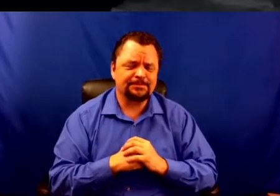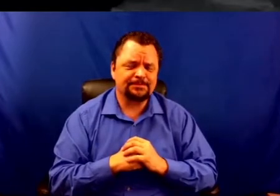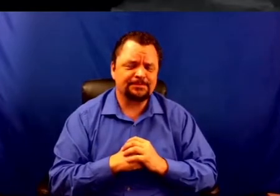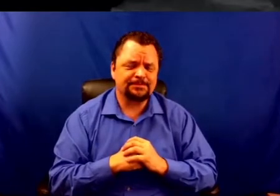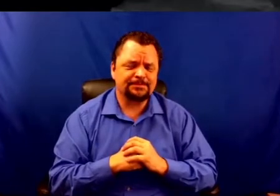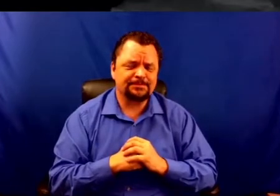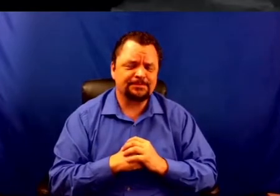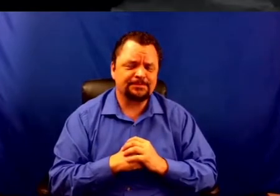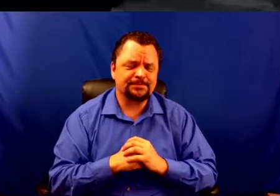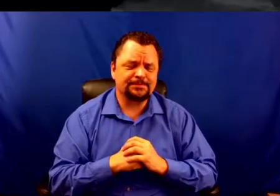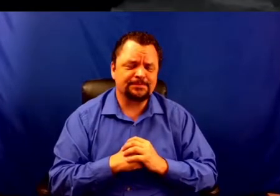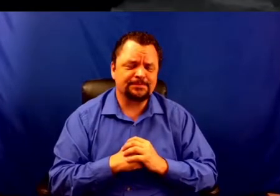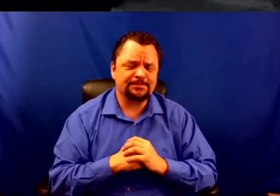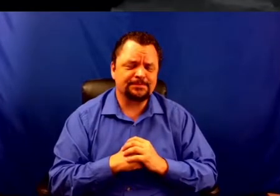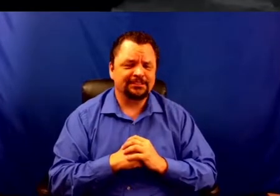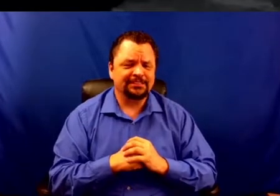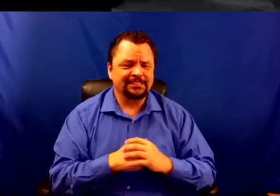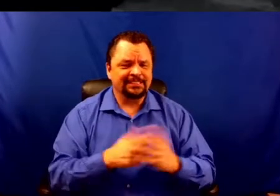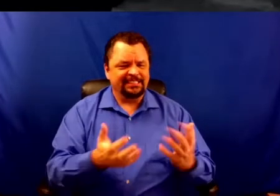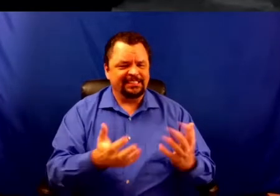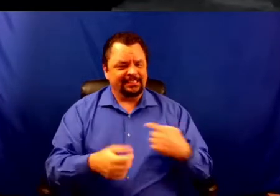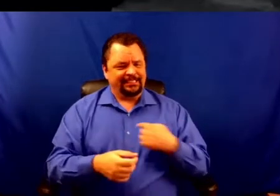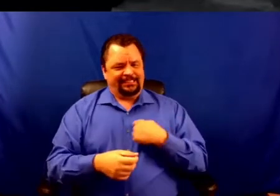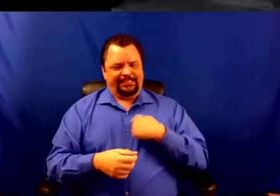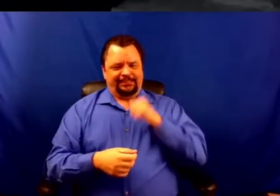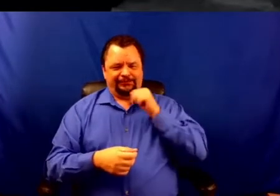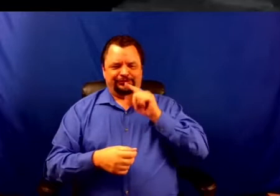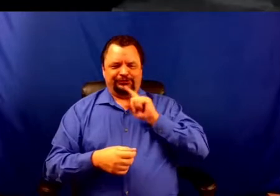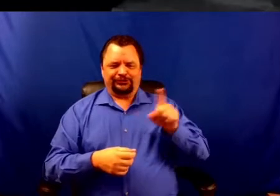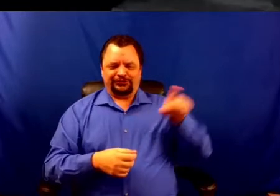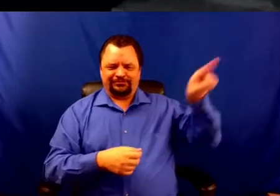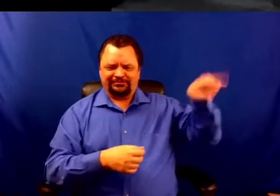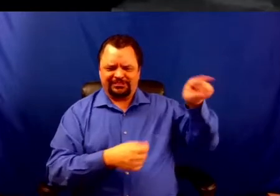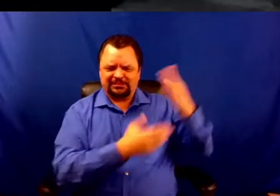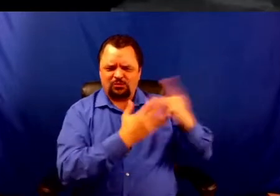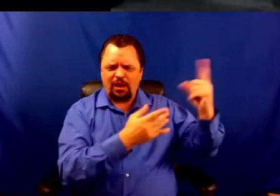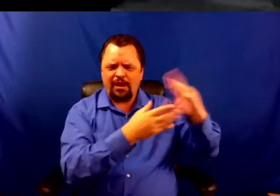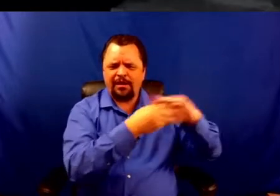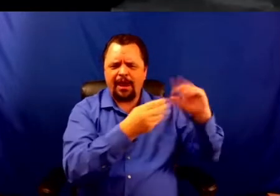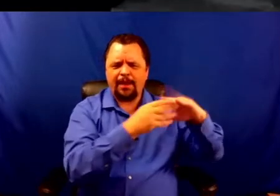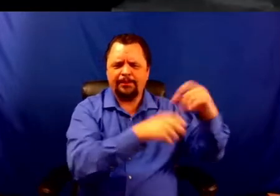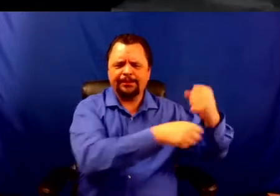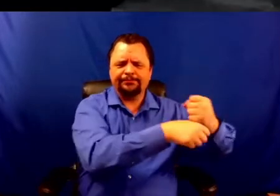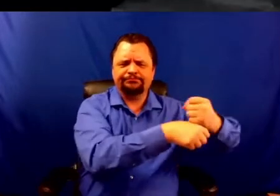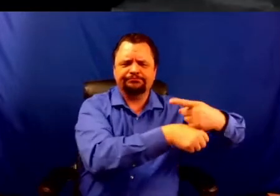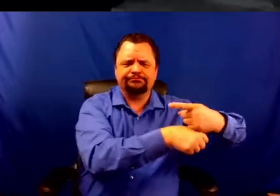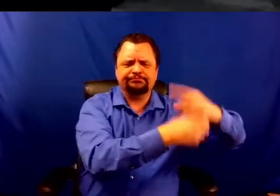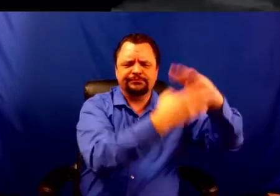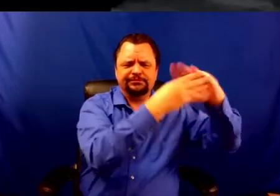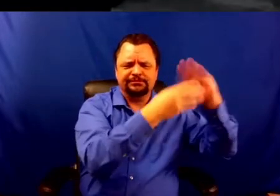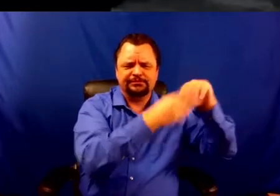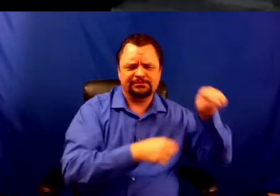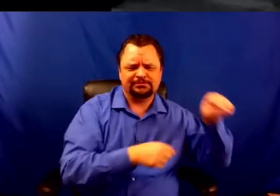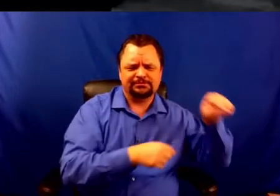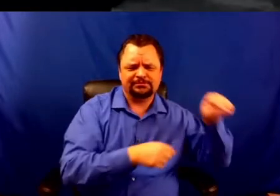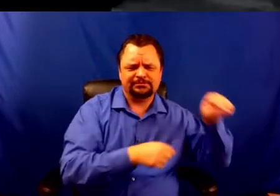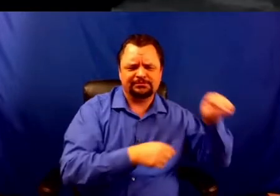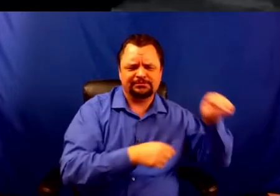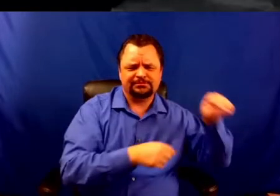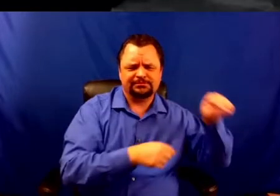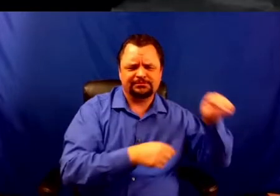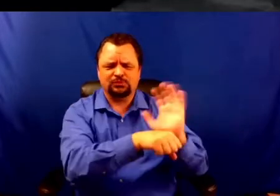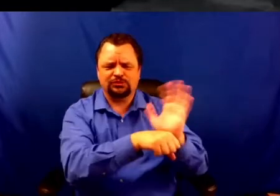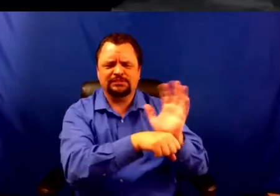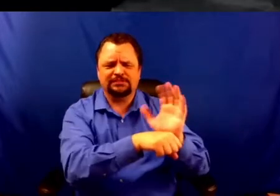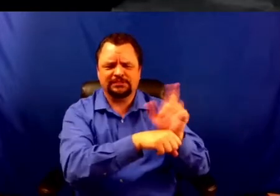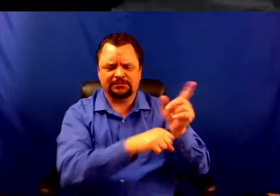I'm not really sure what that comment means, but that's not the point of what I'm saying, is it? That I should go to a movie. My point is that